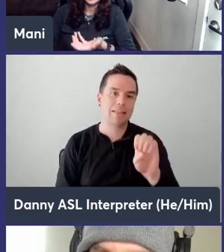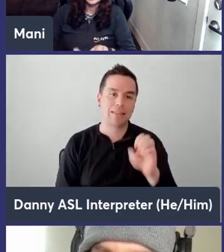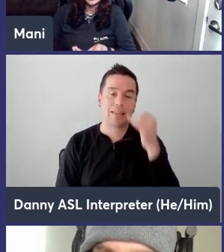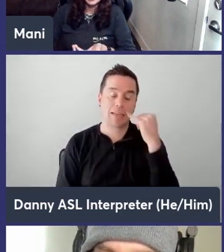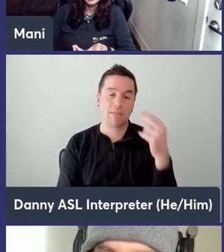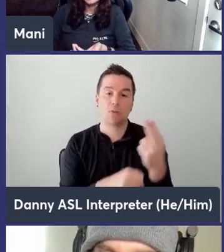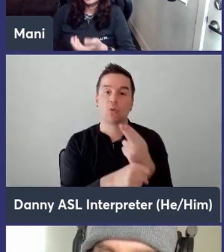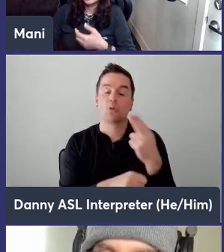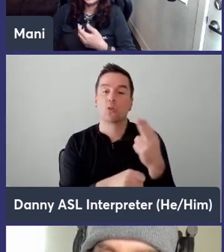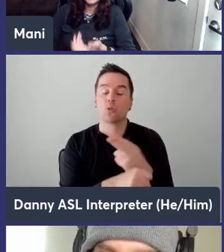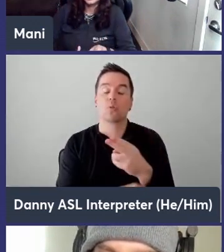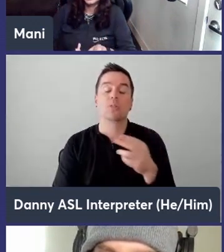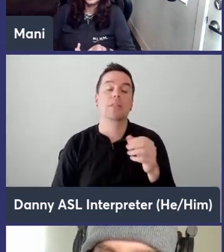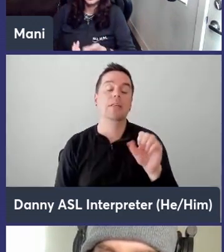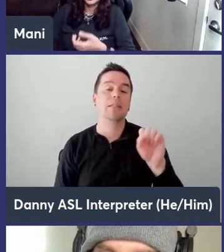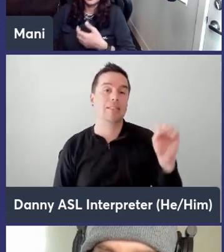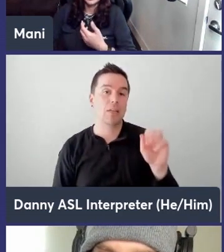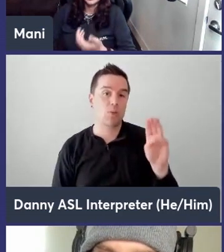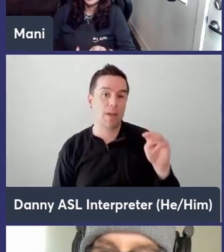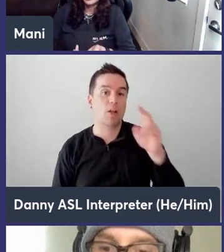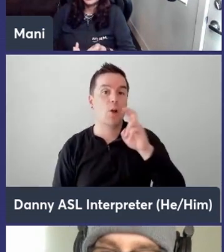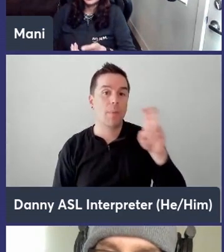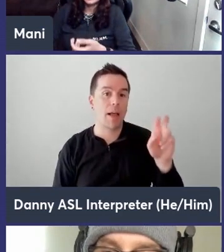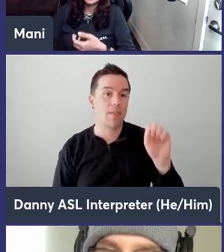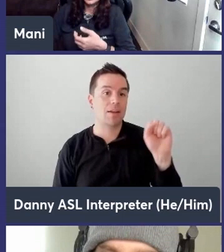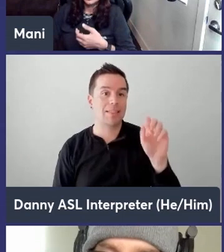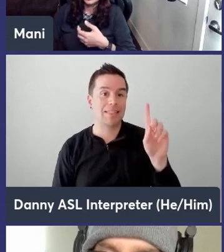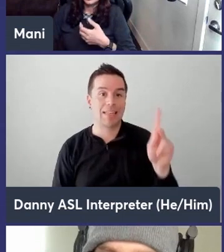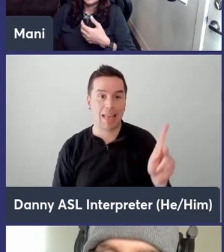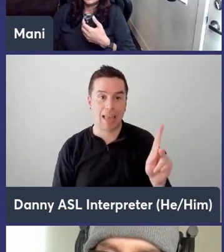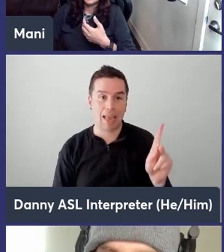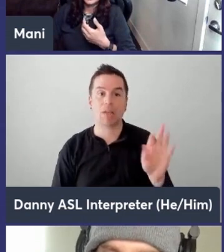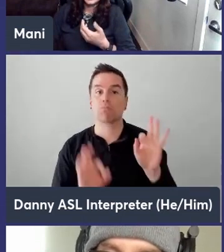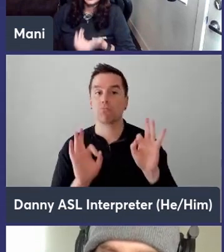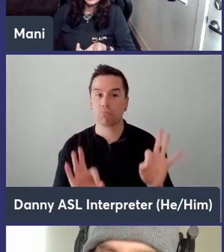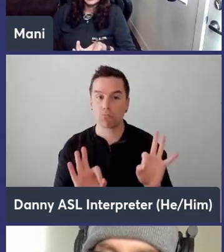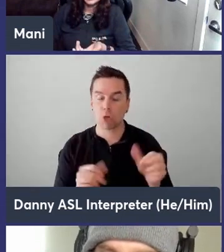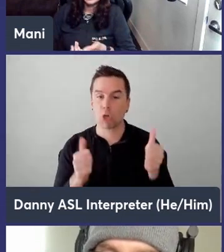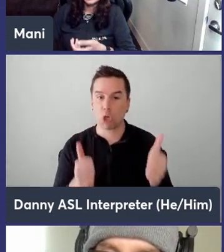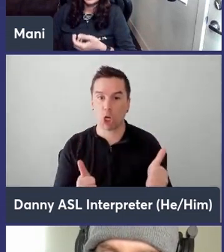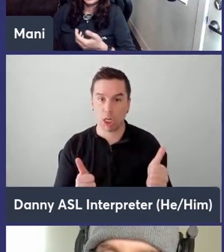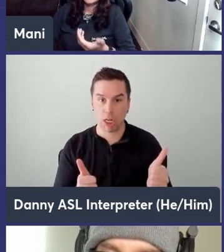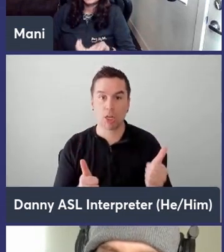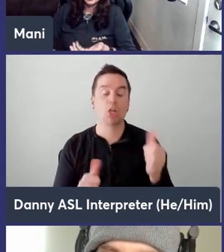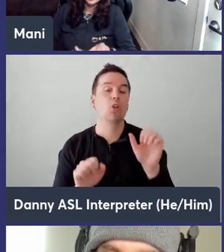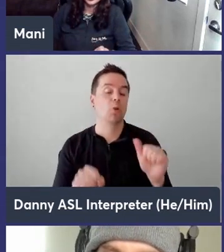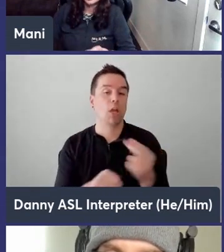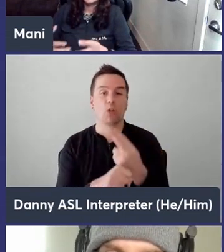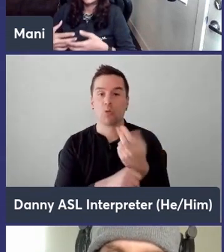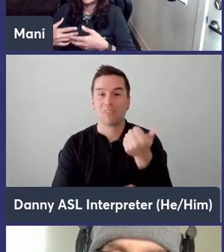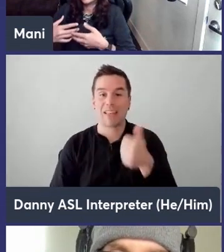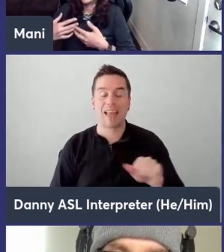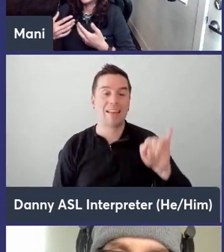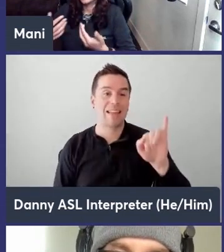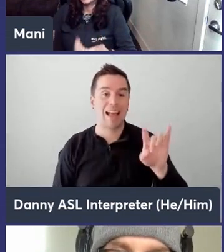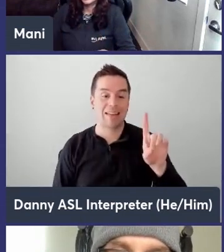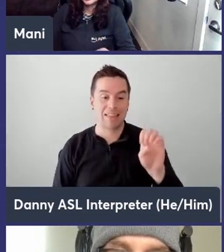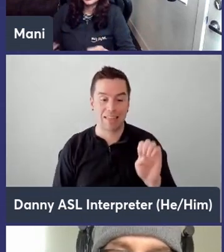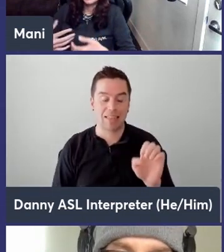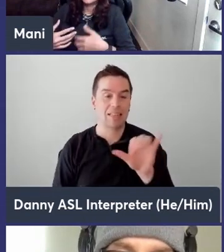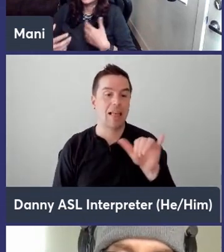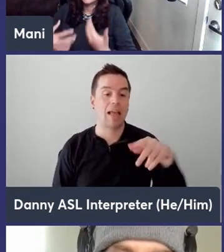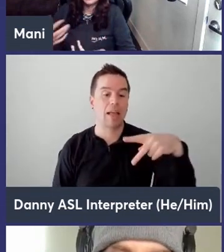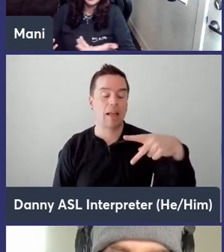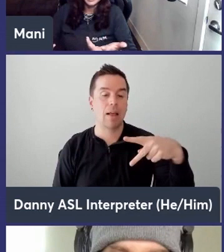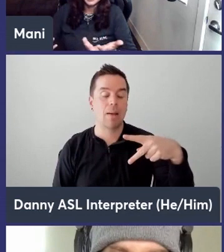Python SDK. You're good to go. You can log experiments with any IDE like PyCharm or